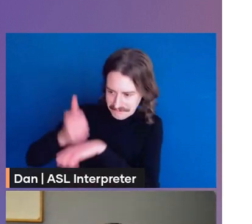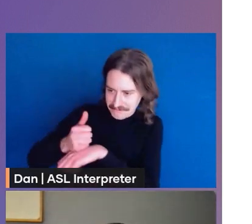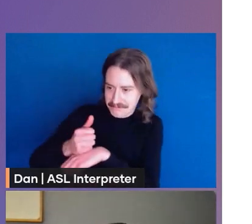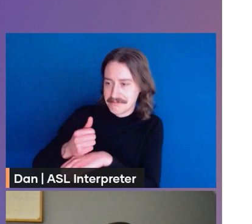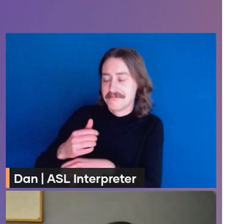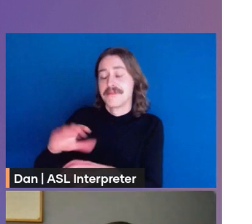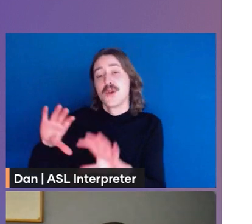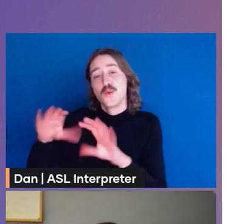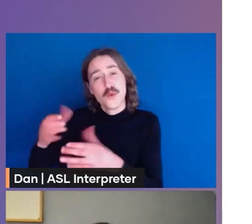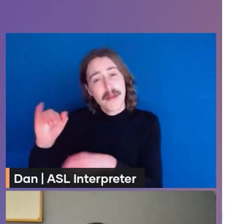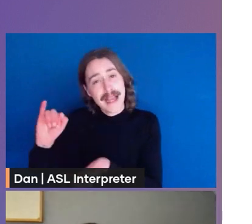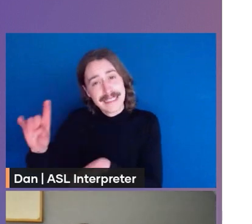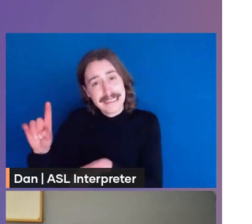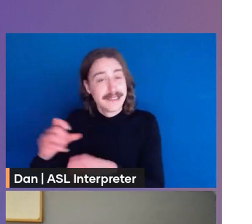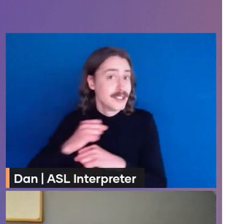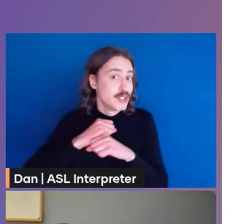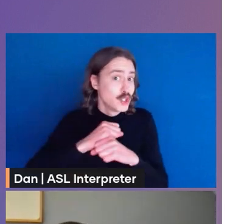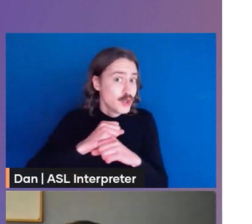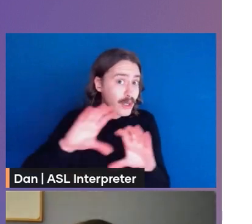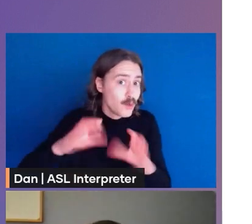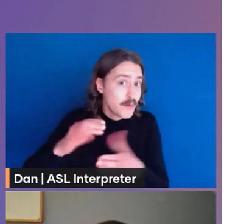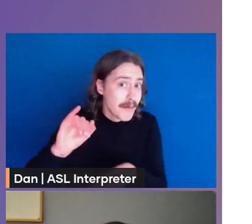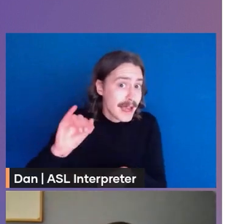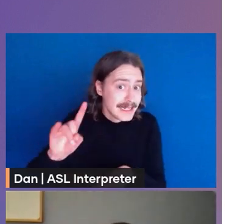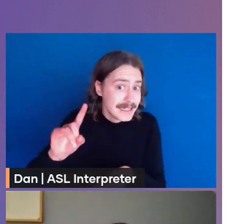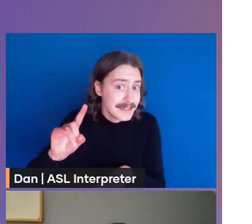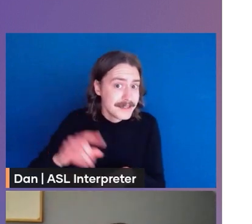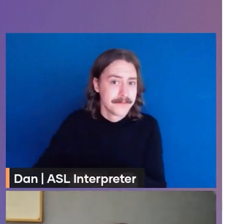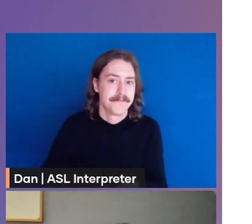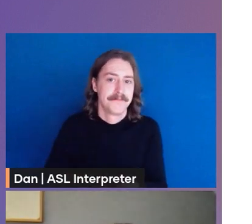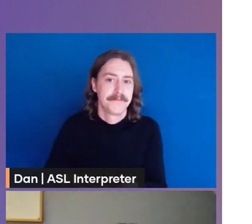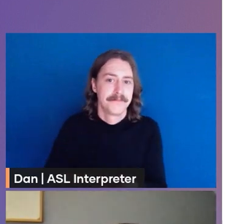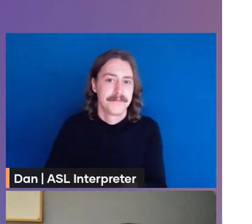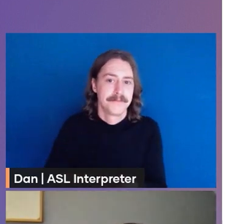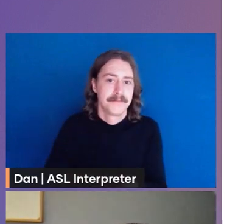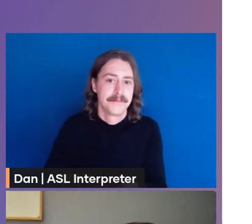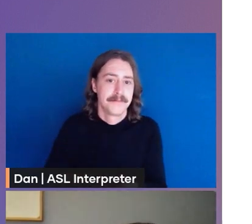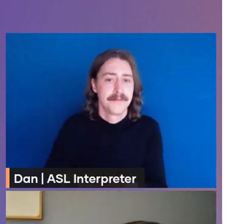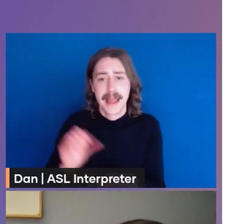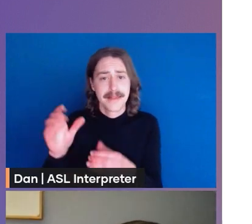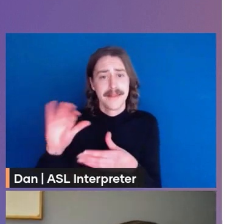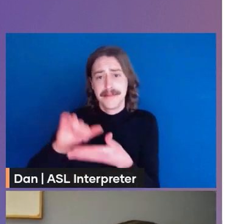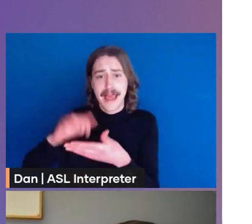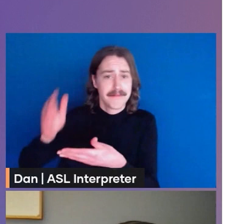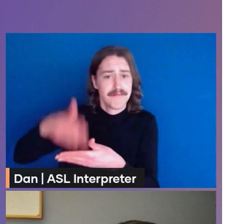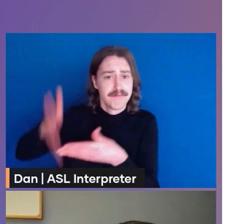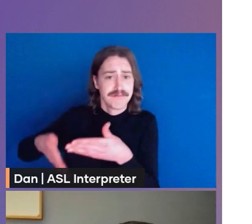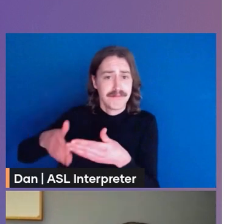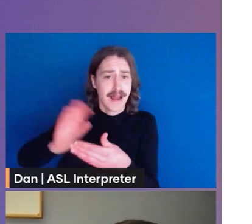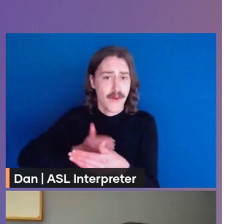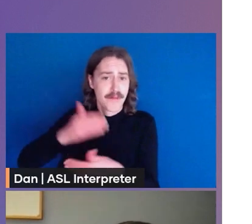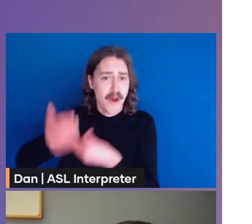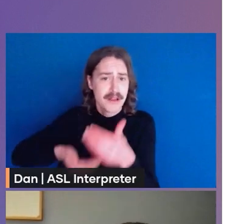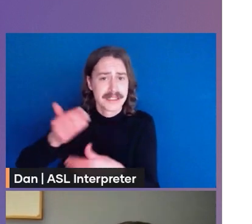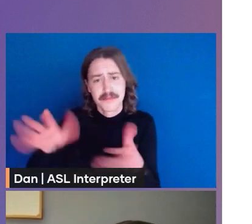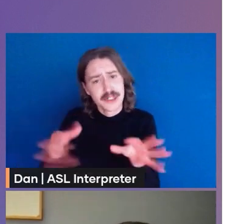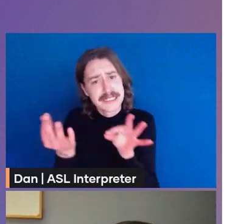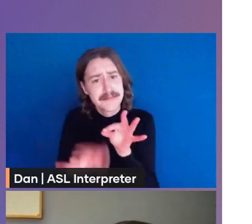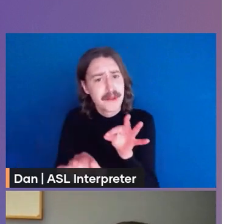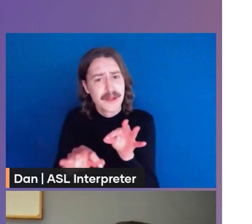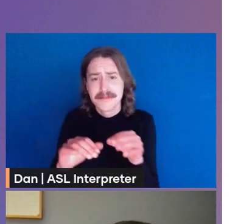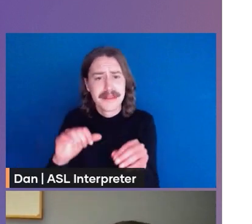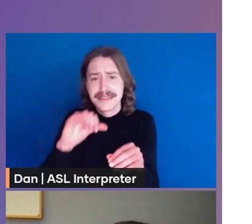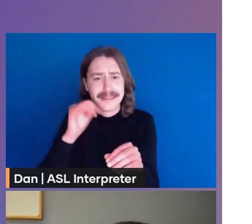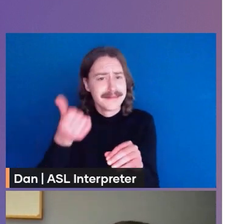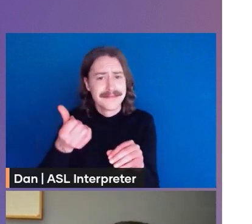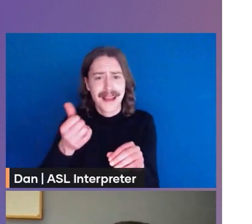ID. It comes with a little bit of trouble. And yeah, very simple setup here. Nothing crazy. Once again, back to the